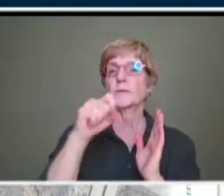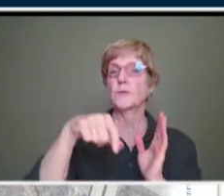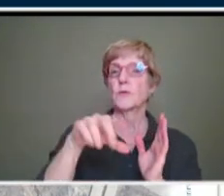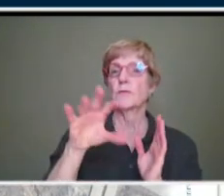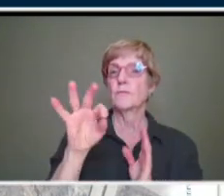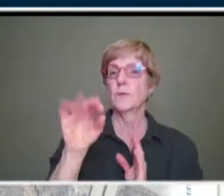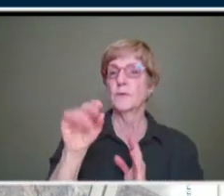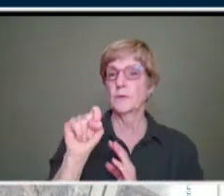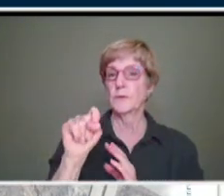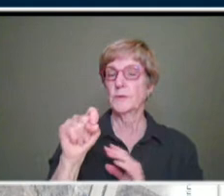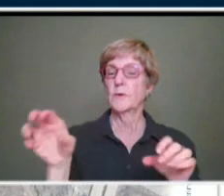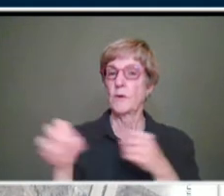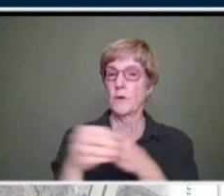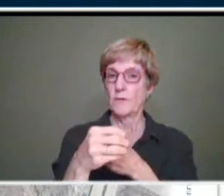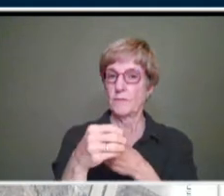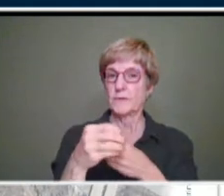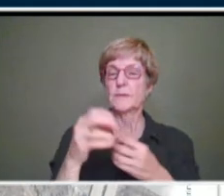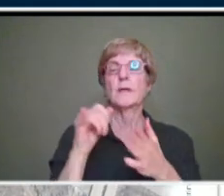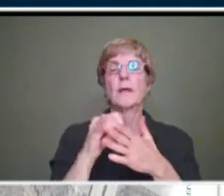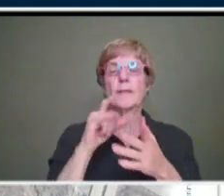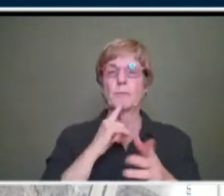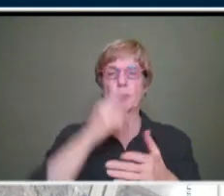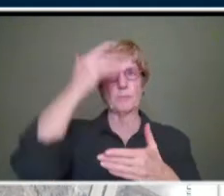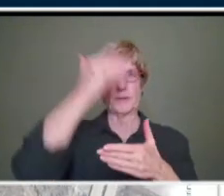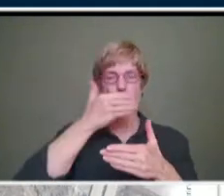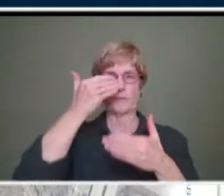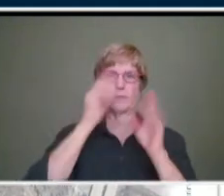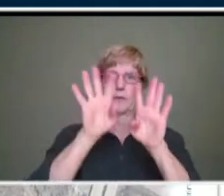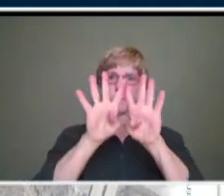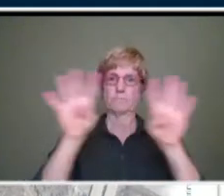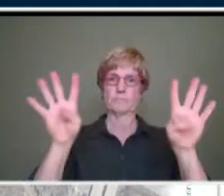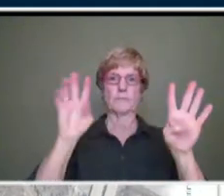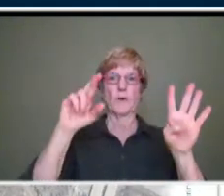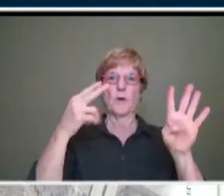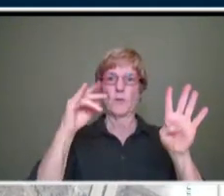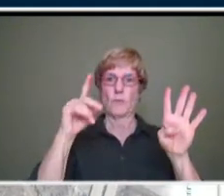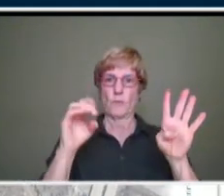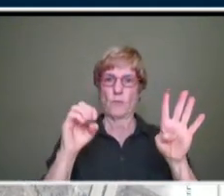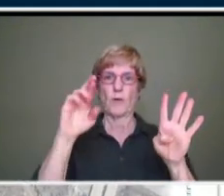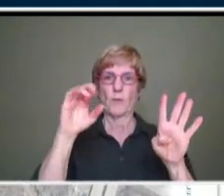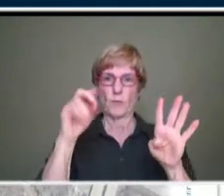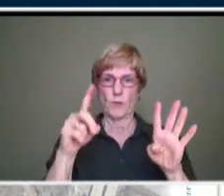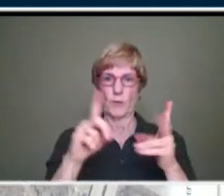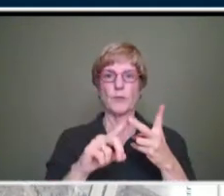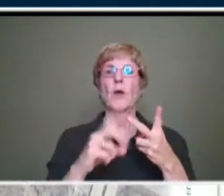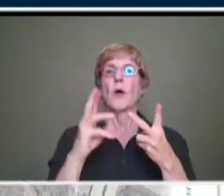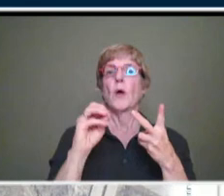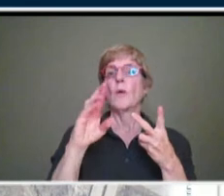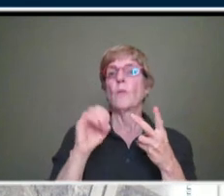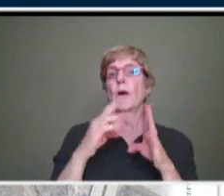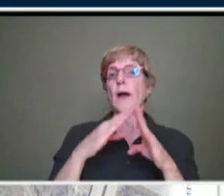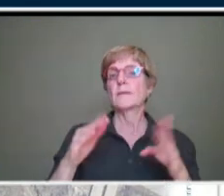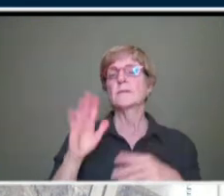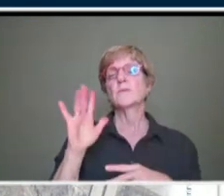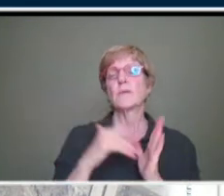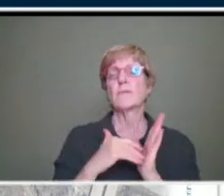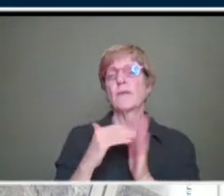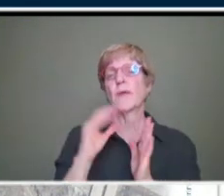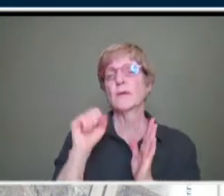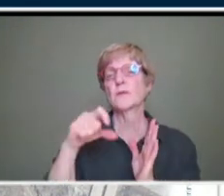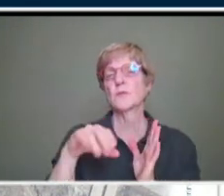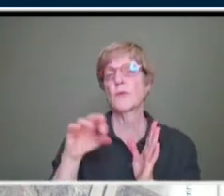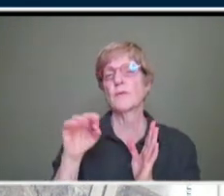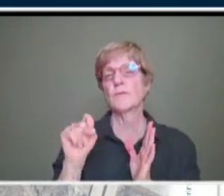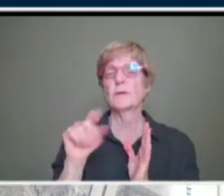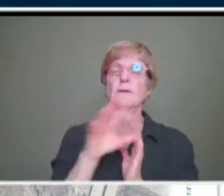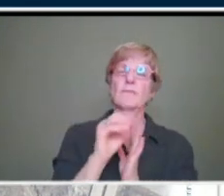building that will be oriented toward the frontage of Ryan Road the warehouse is about 25 000 square feet uh 15